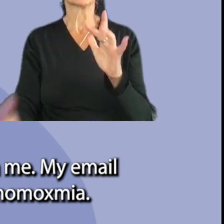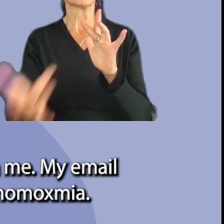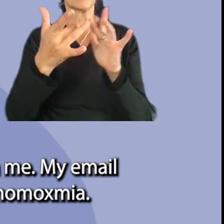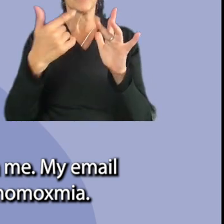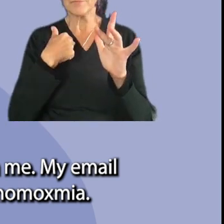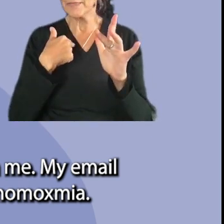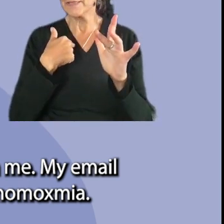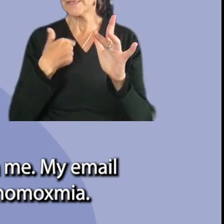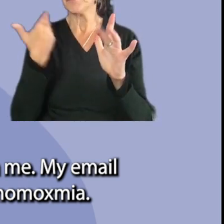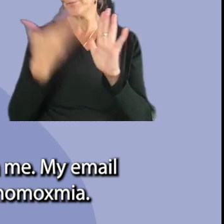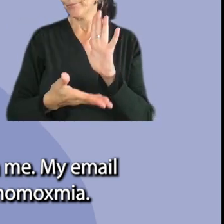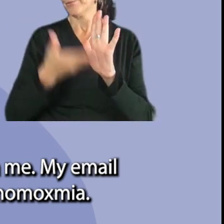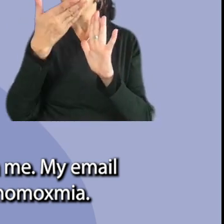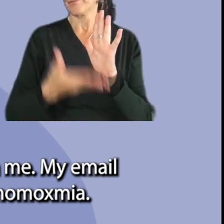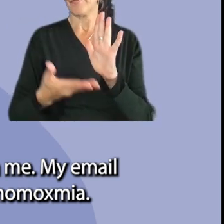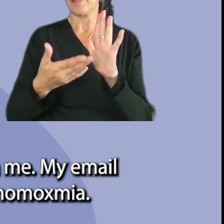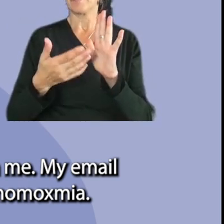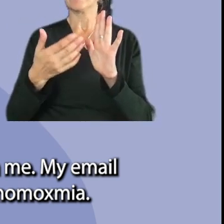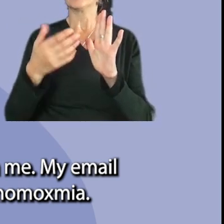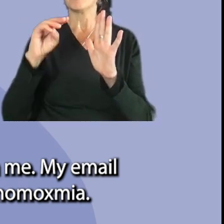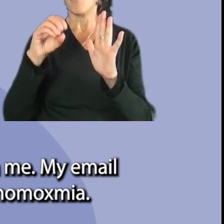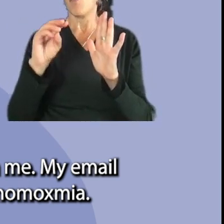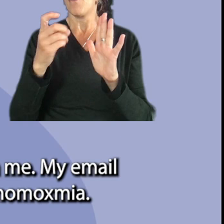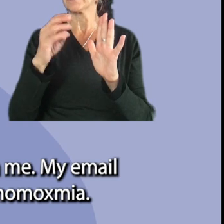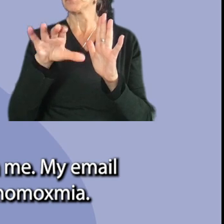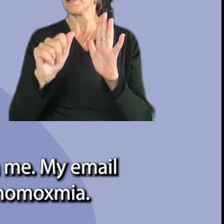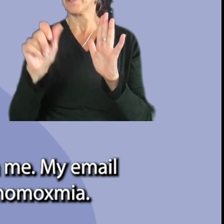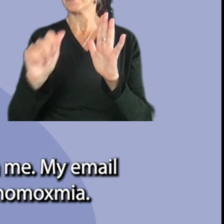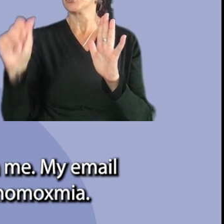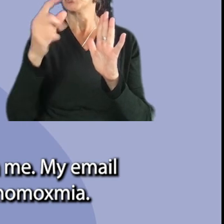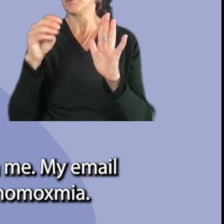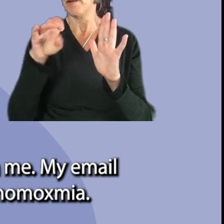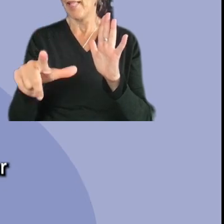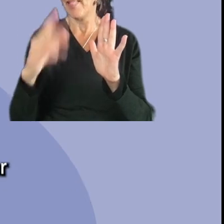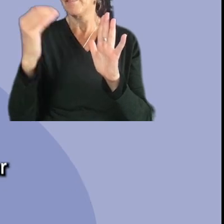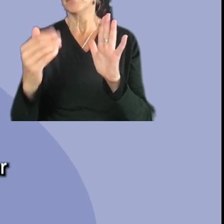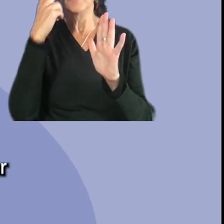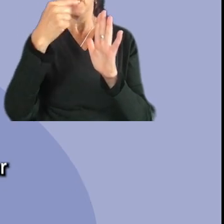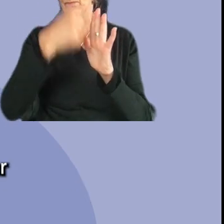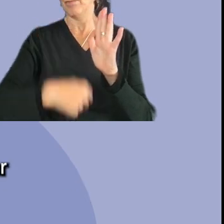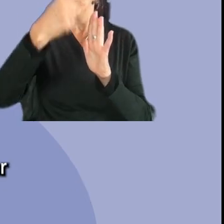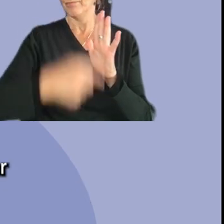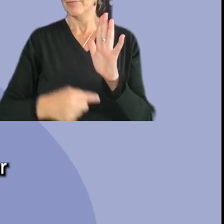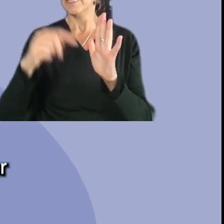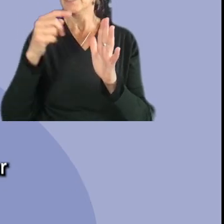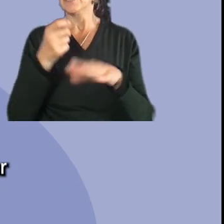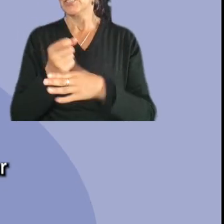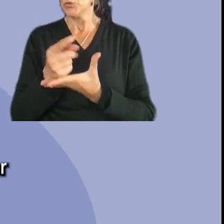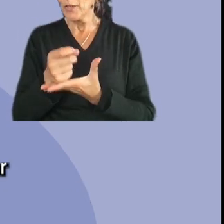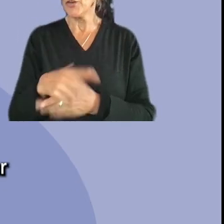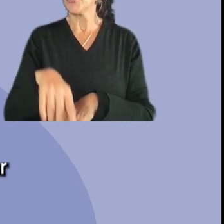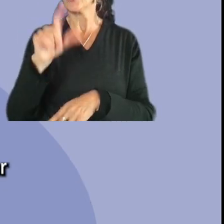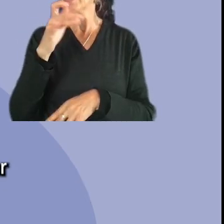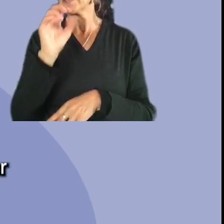my email is momo xmia gmail.com my twitter handle is at momoexmia you can also find me on linkedin at leahey